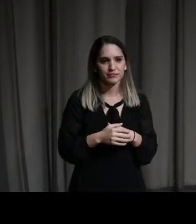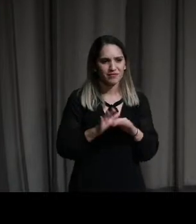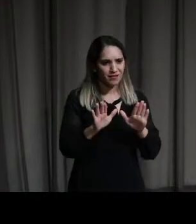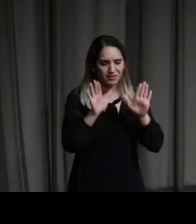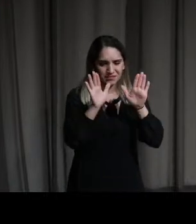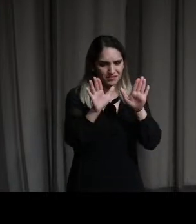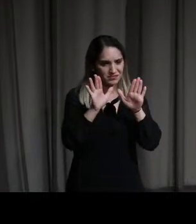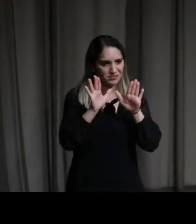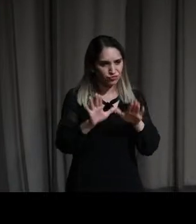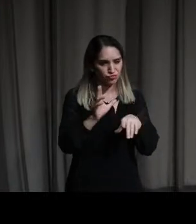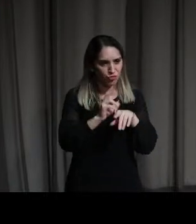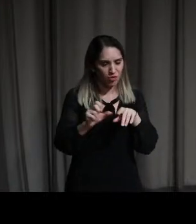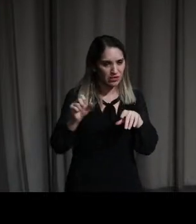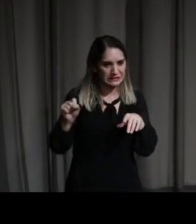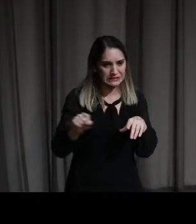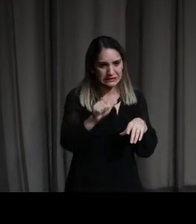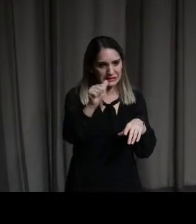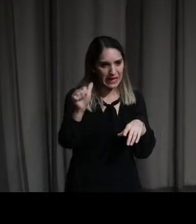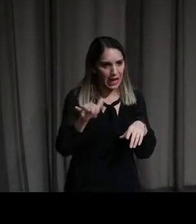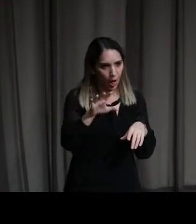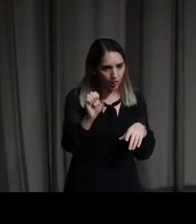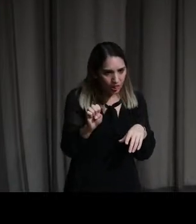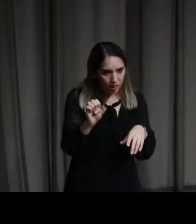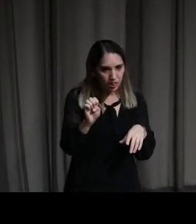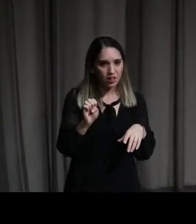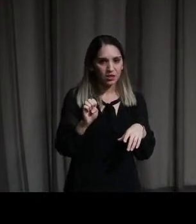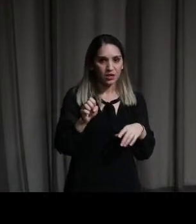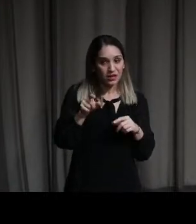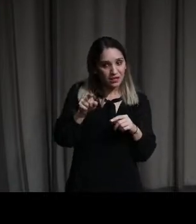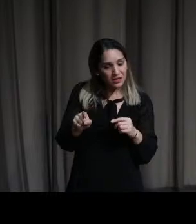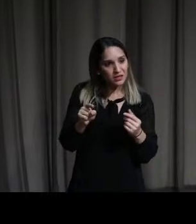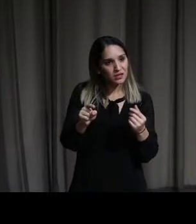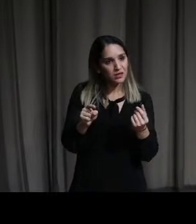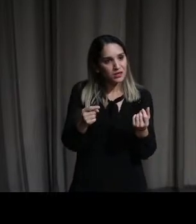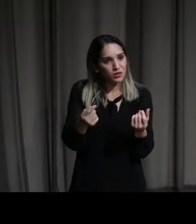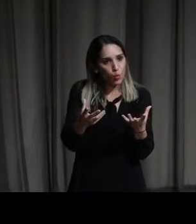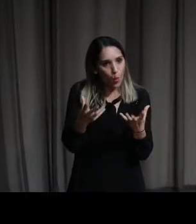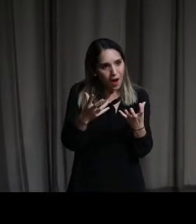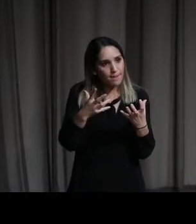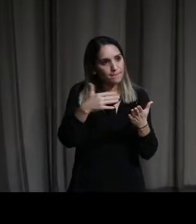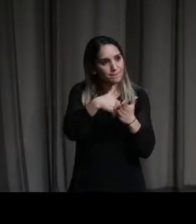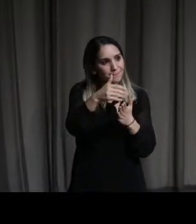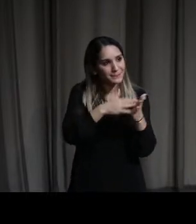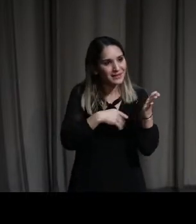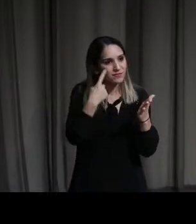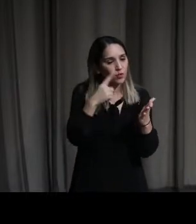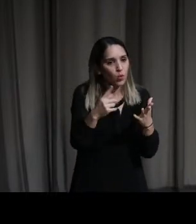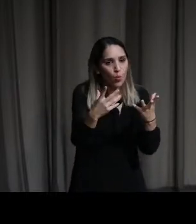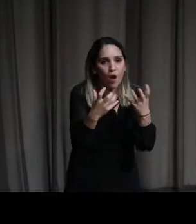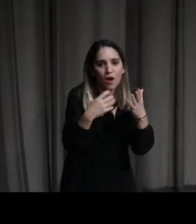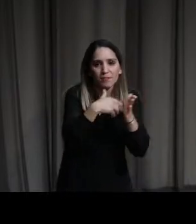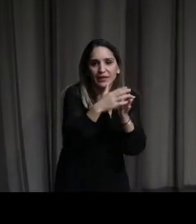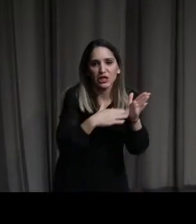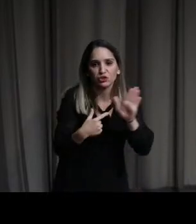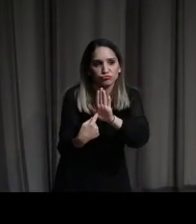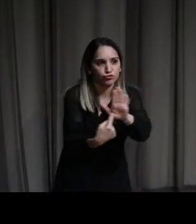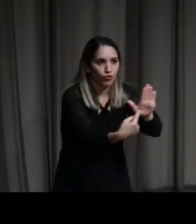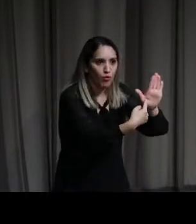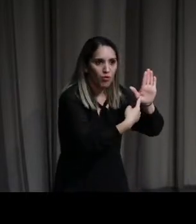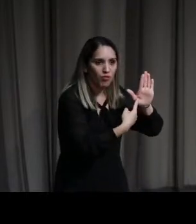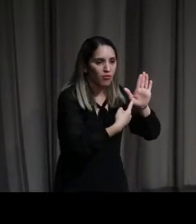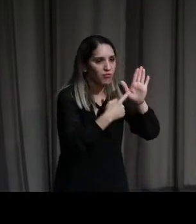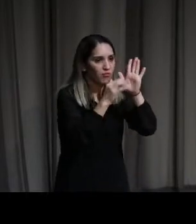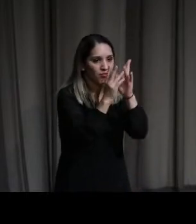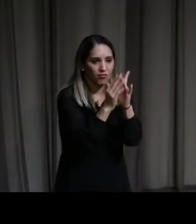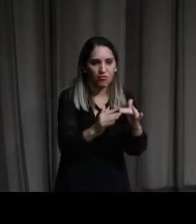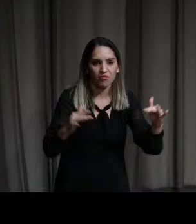the fact that he painted the rooster because he wanted to paint. And all through the various periods